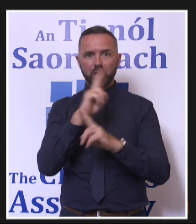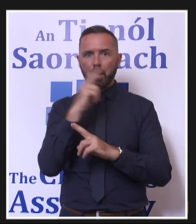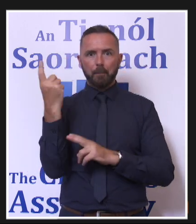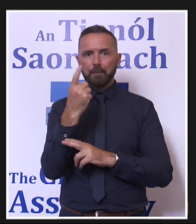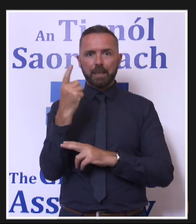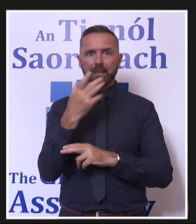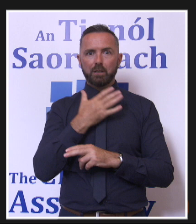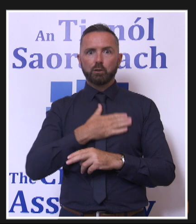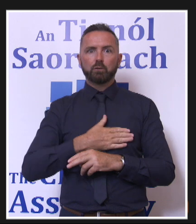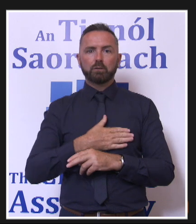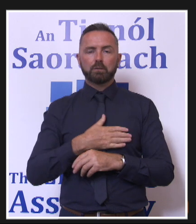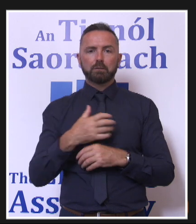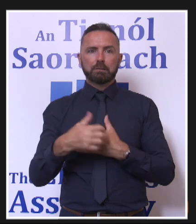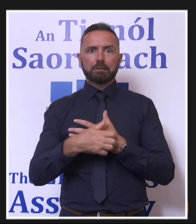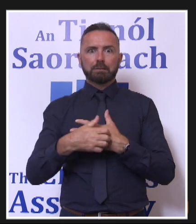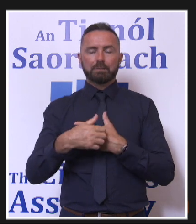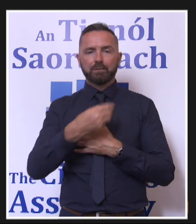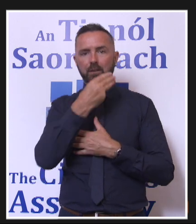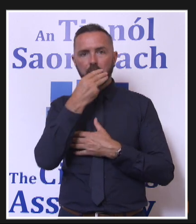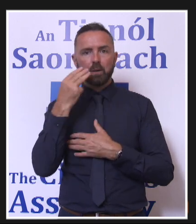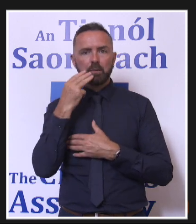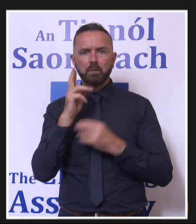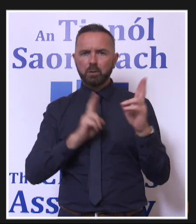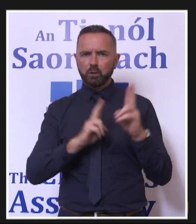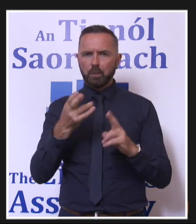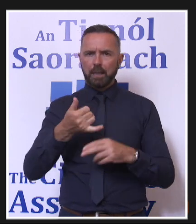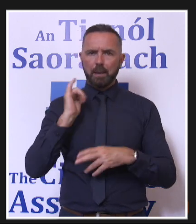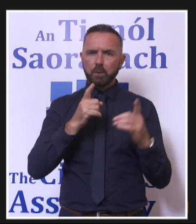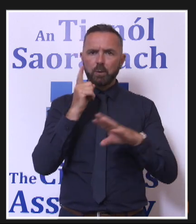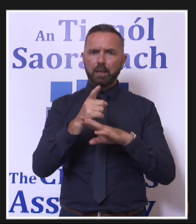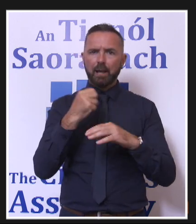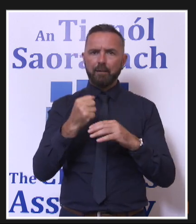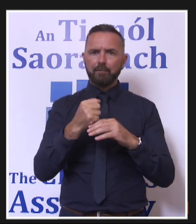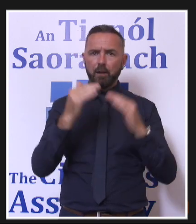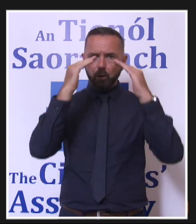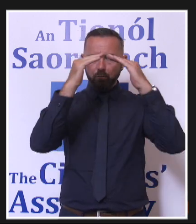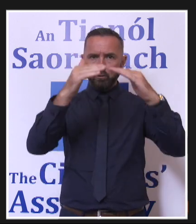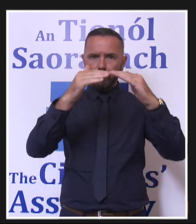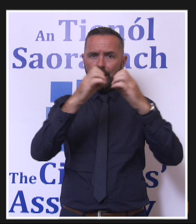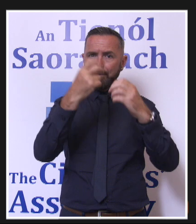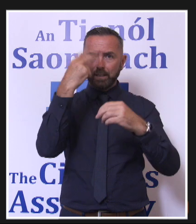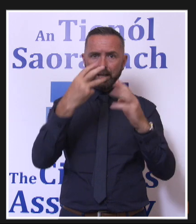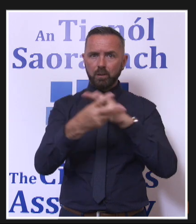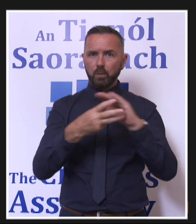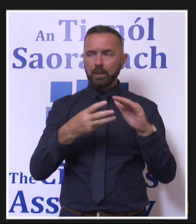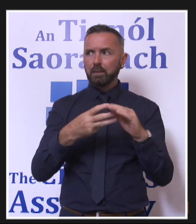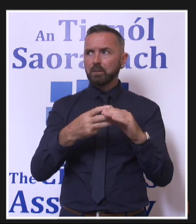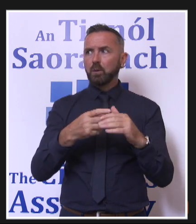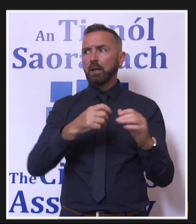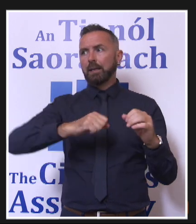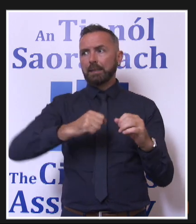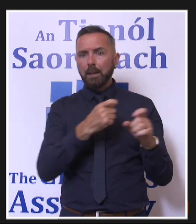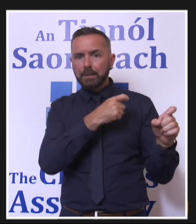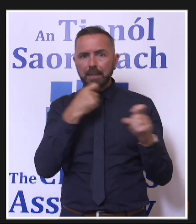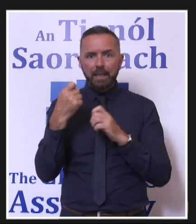day and age, it should be simple enough, no, to put a roof over every head every night of the week. And I just kind of kept saying that to people